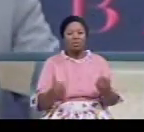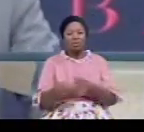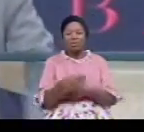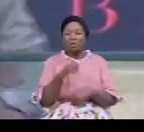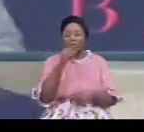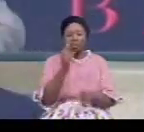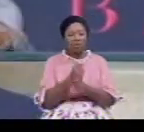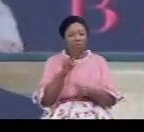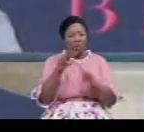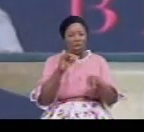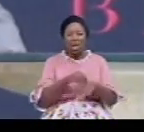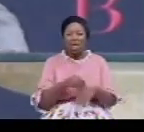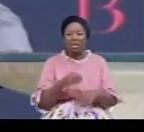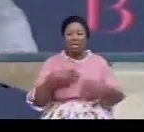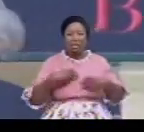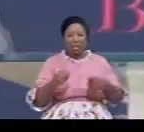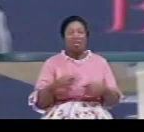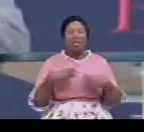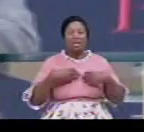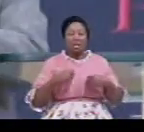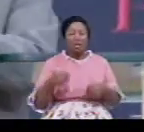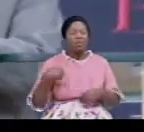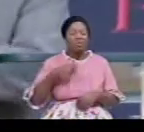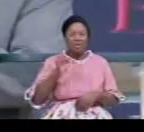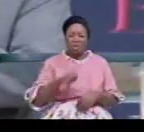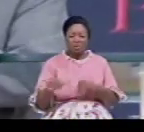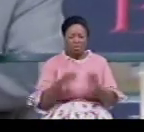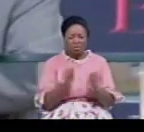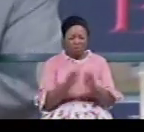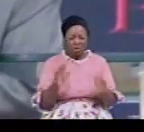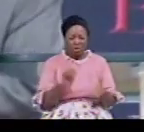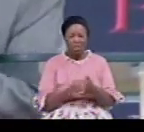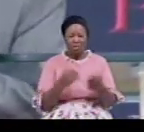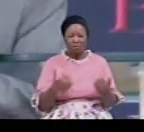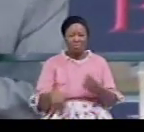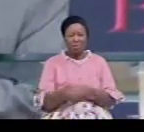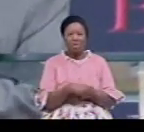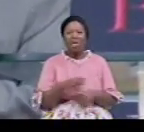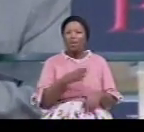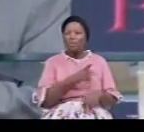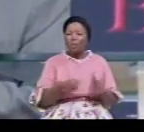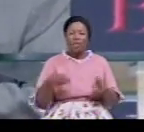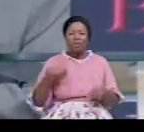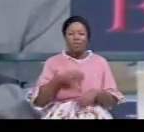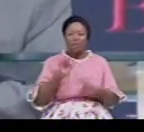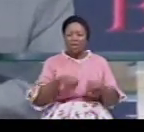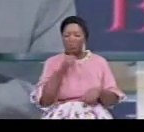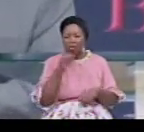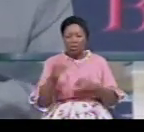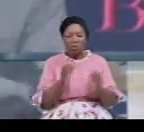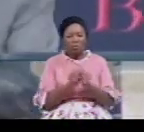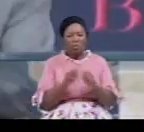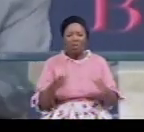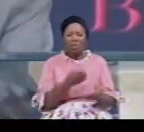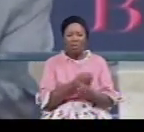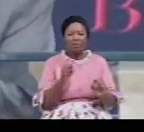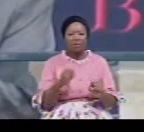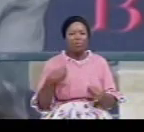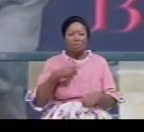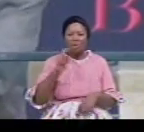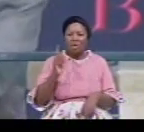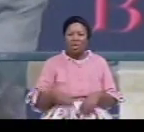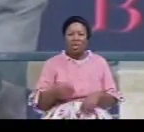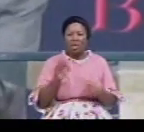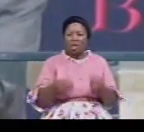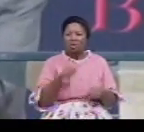Healing, we can do without that today. We can, but we cannot do without salvation and without